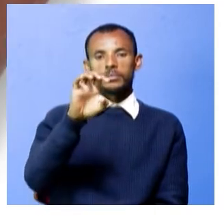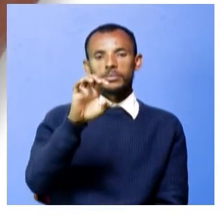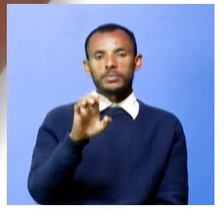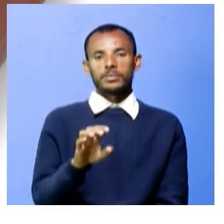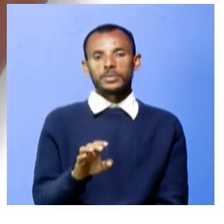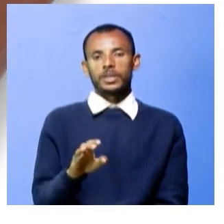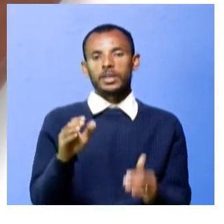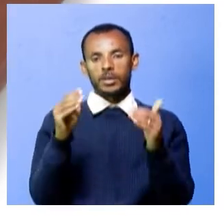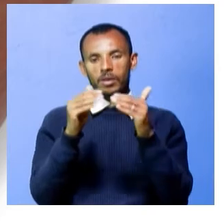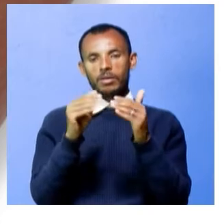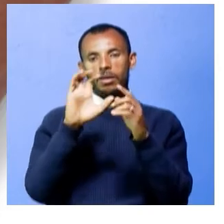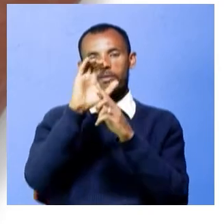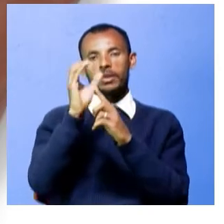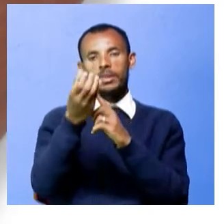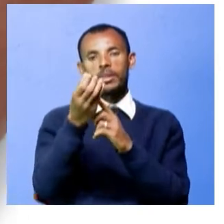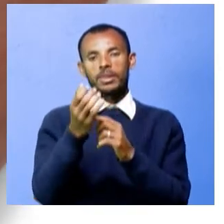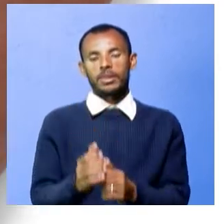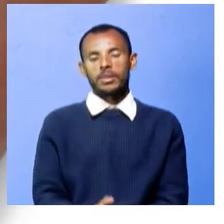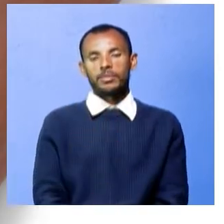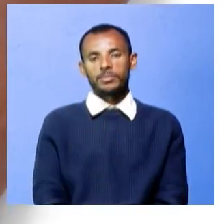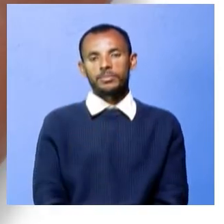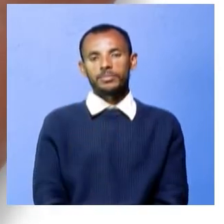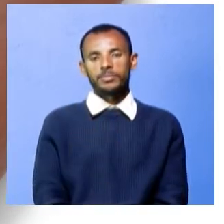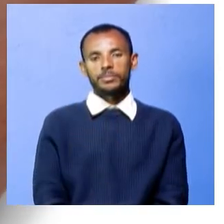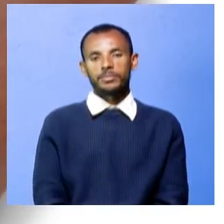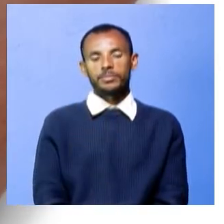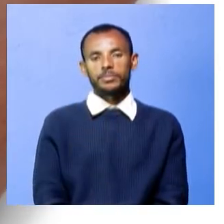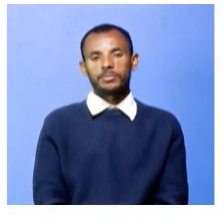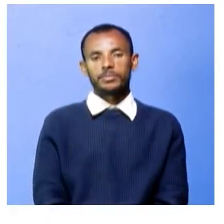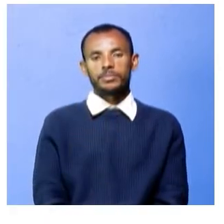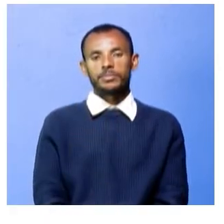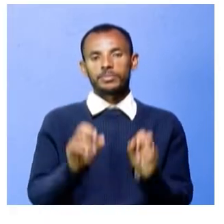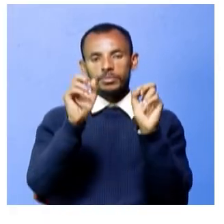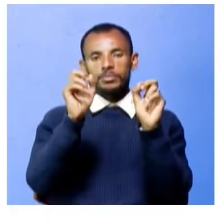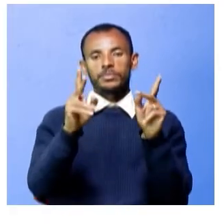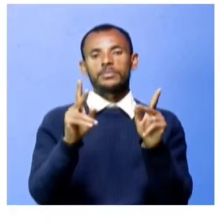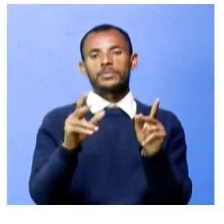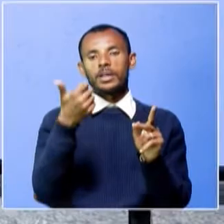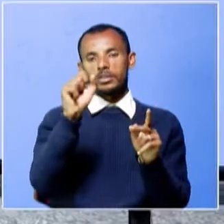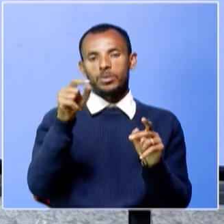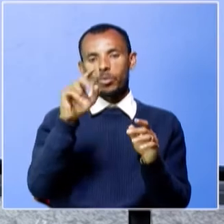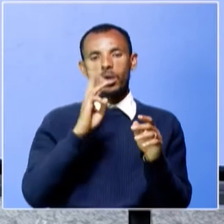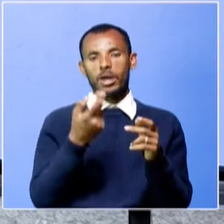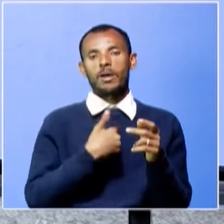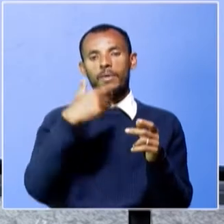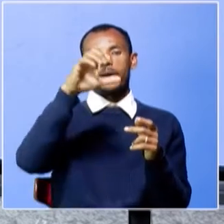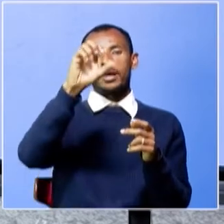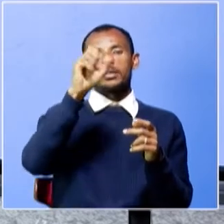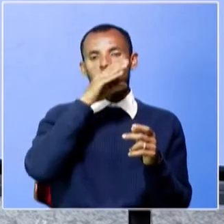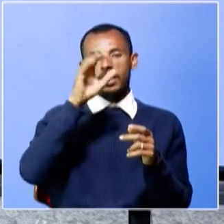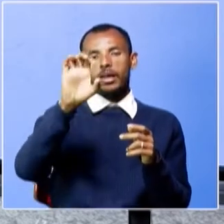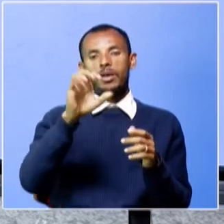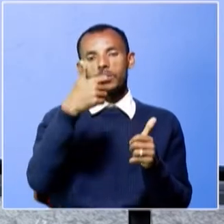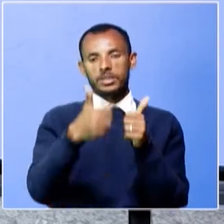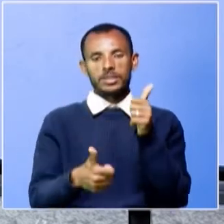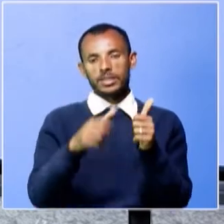an event. Okay, assume we have S and E, which is